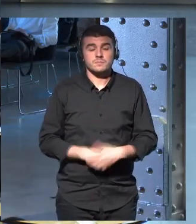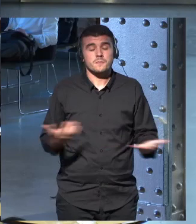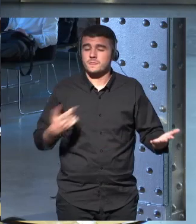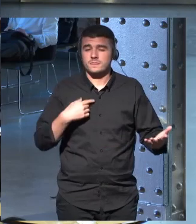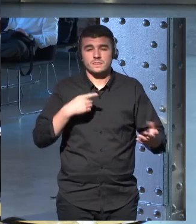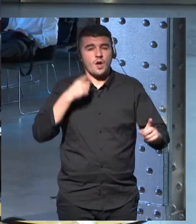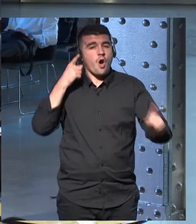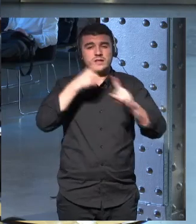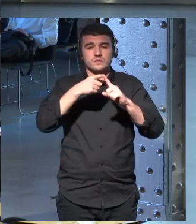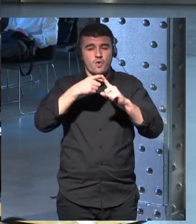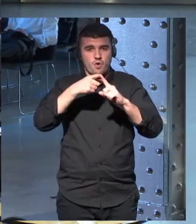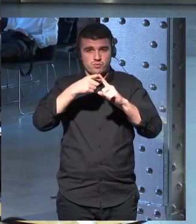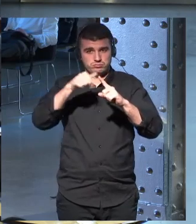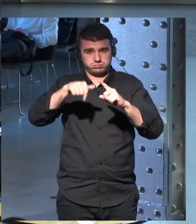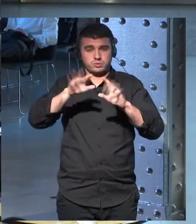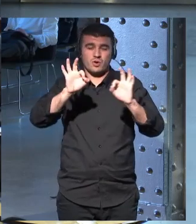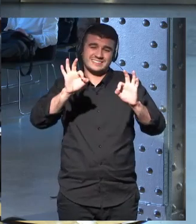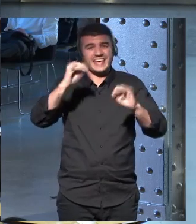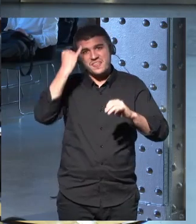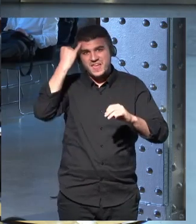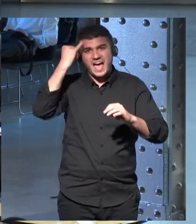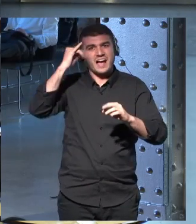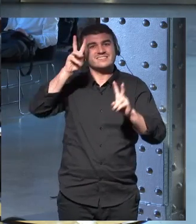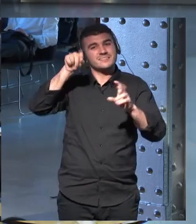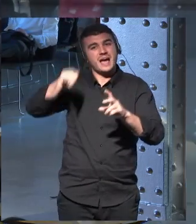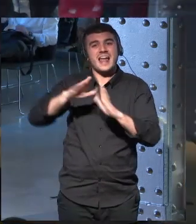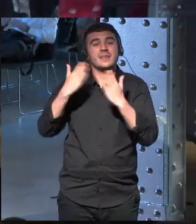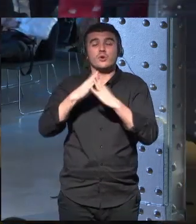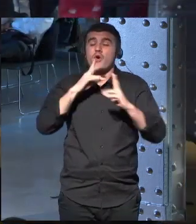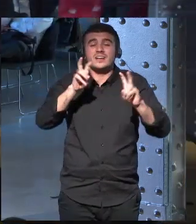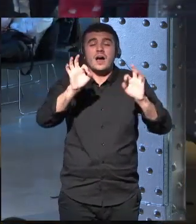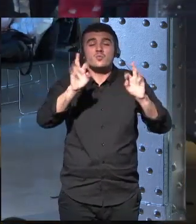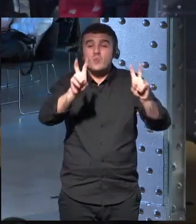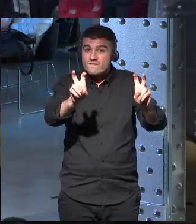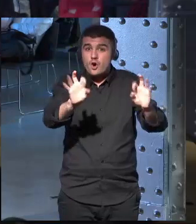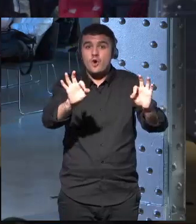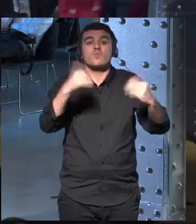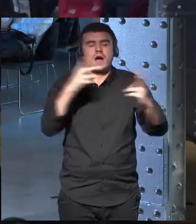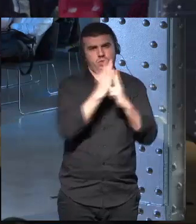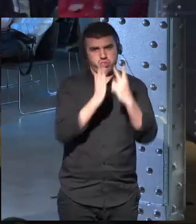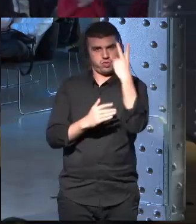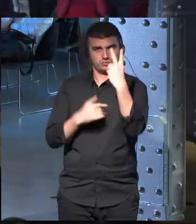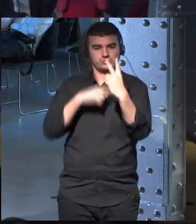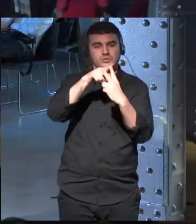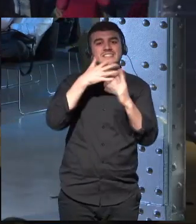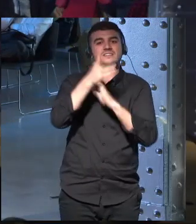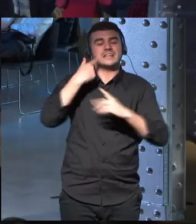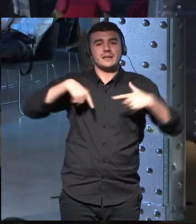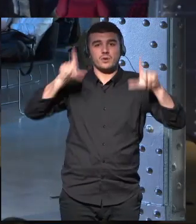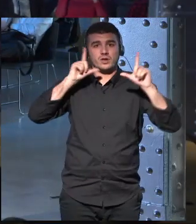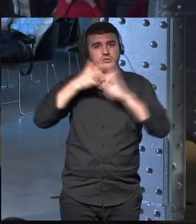And the director of the publishing house is here with us. And the novelty, well, we have two